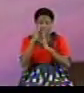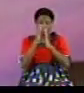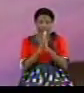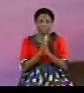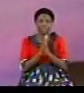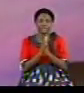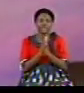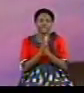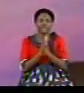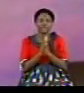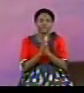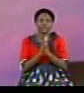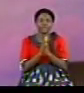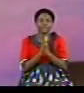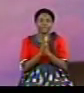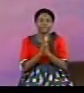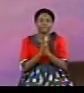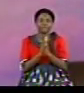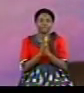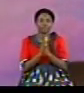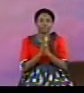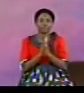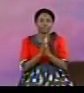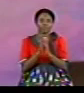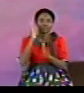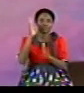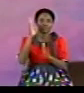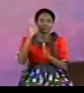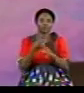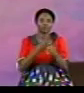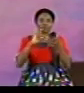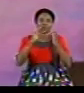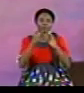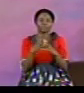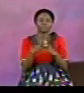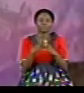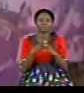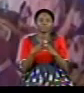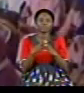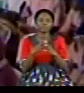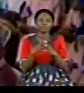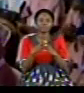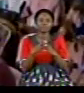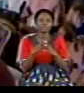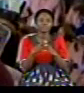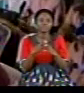Amen. Testimonies from online, please.